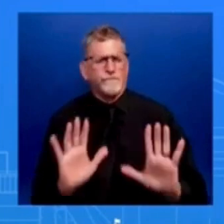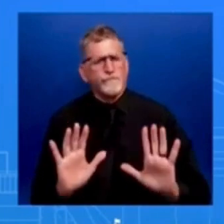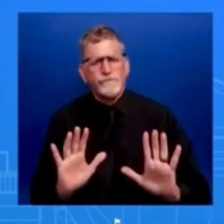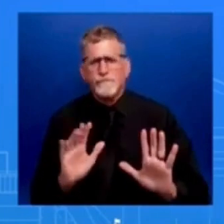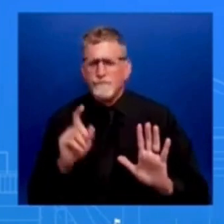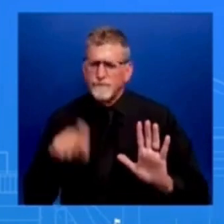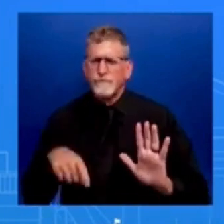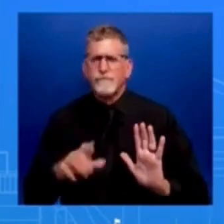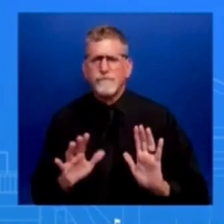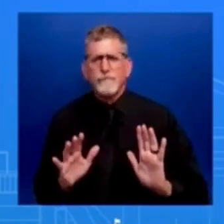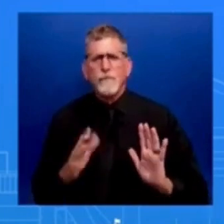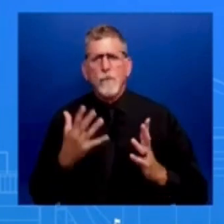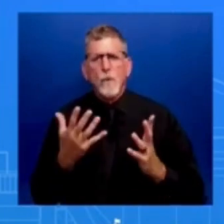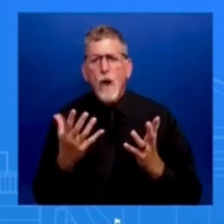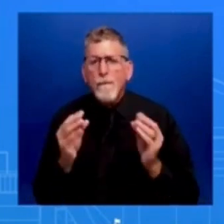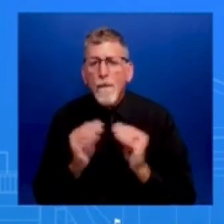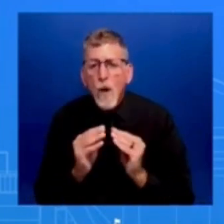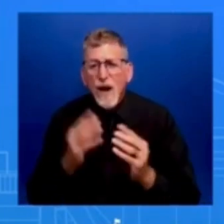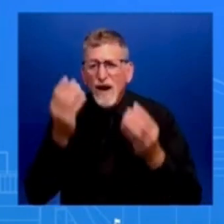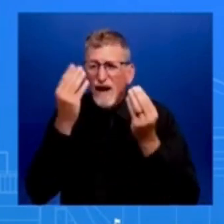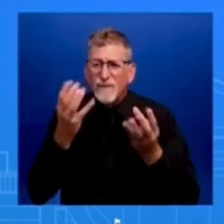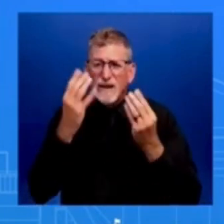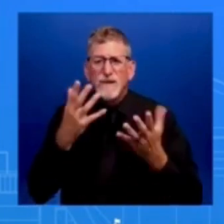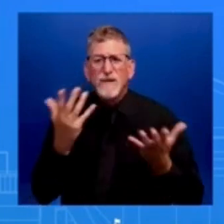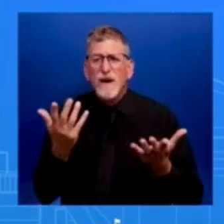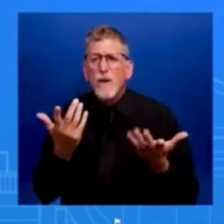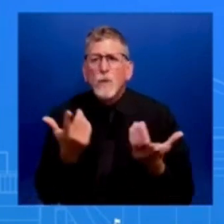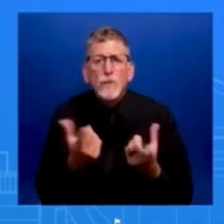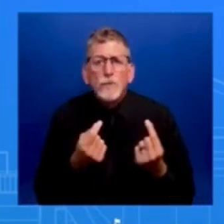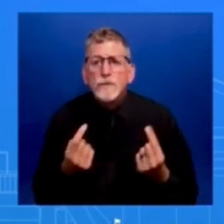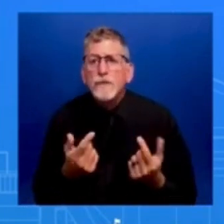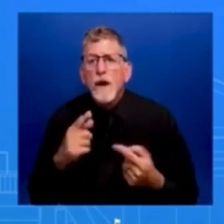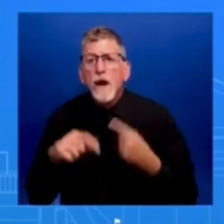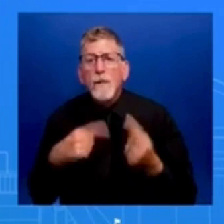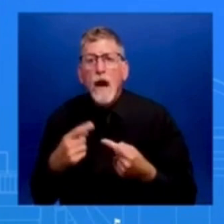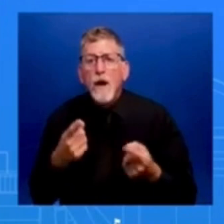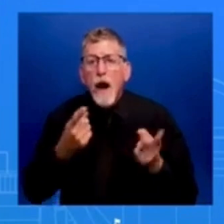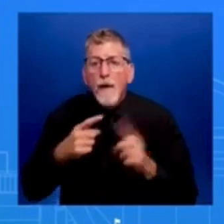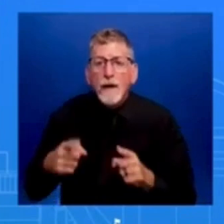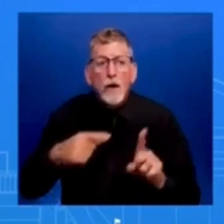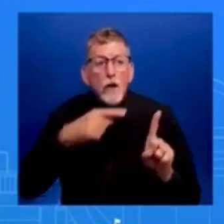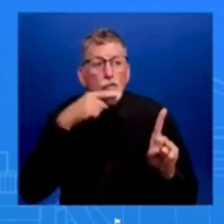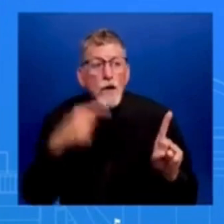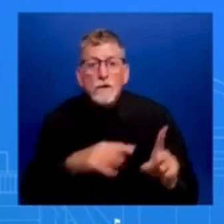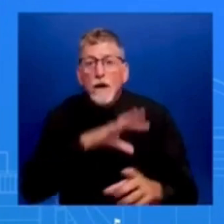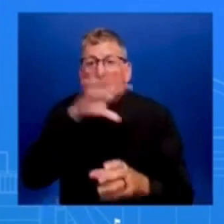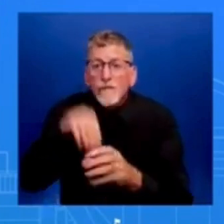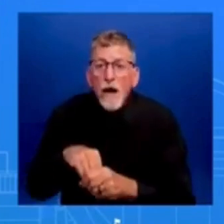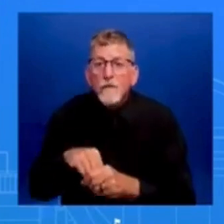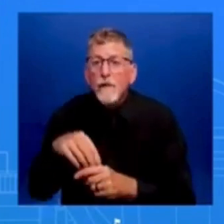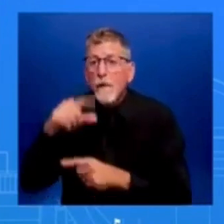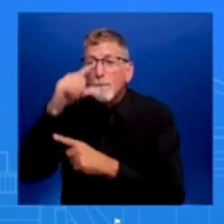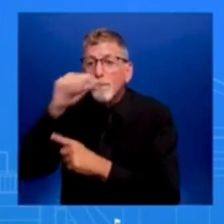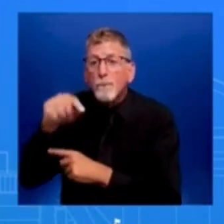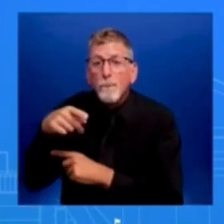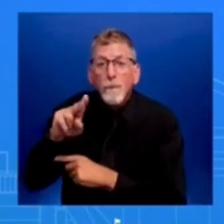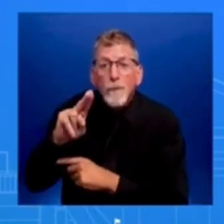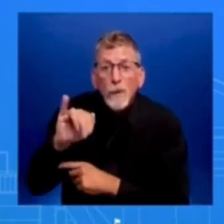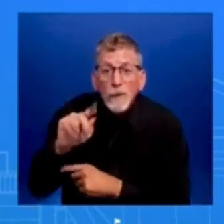information. To your question about Russia, Putin, I know there's been question about Wagner Group as well. Until now, we have not